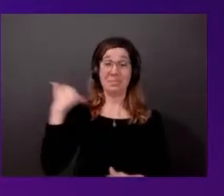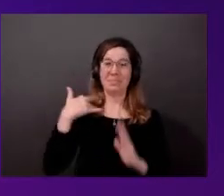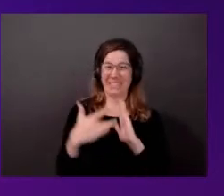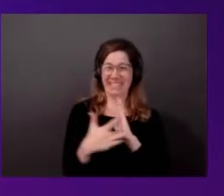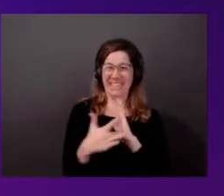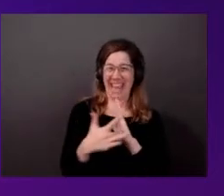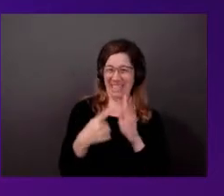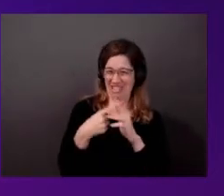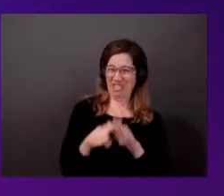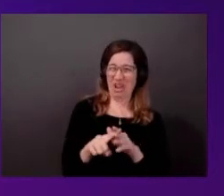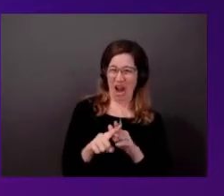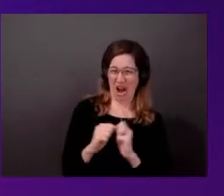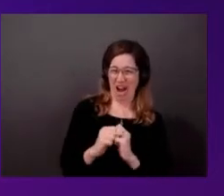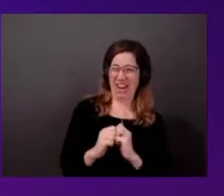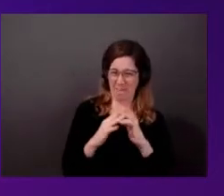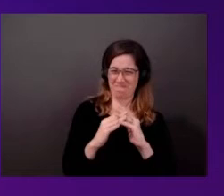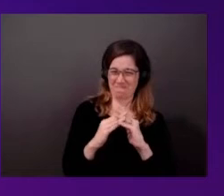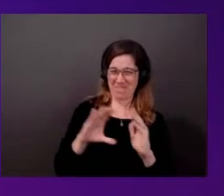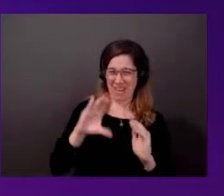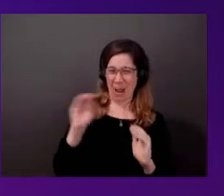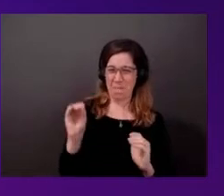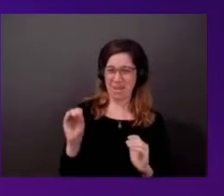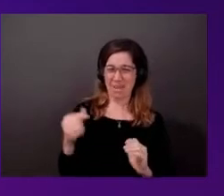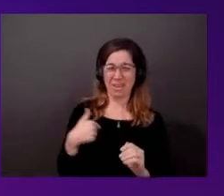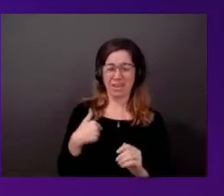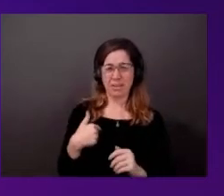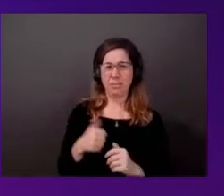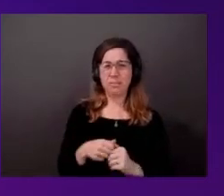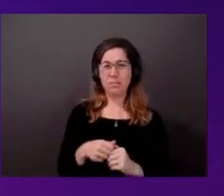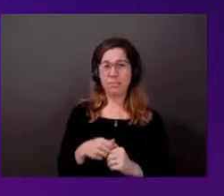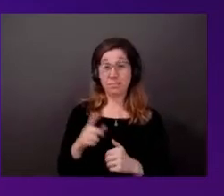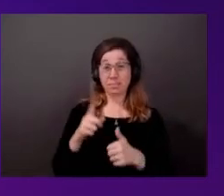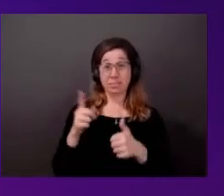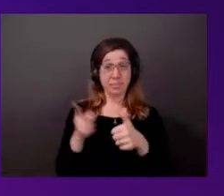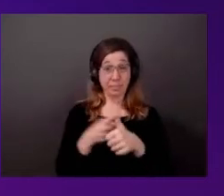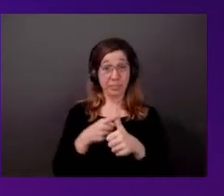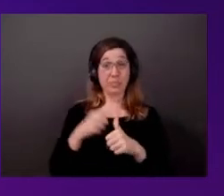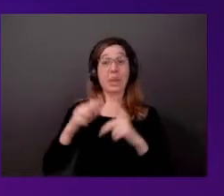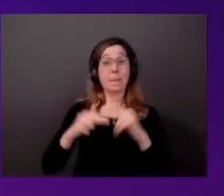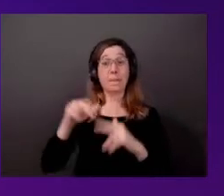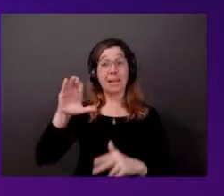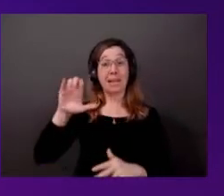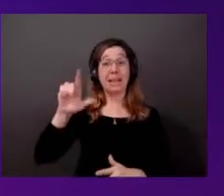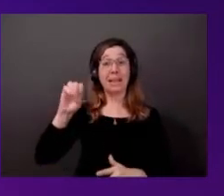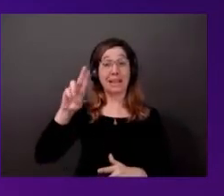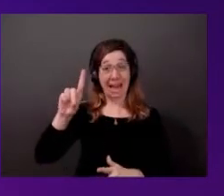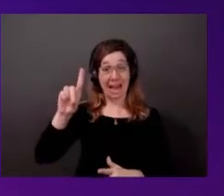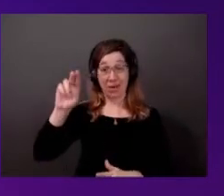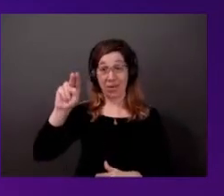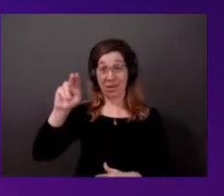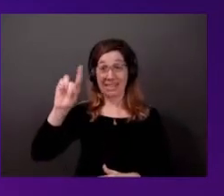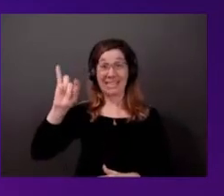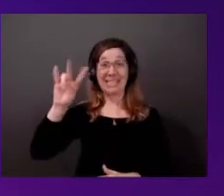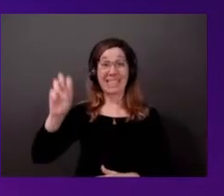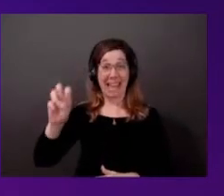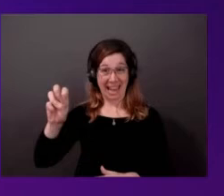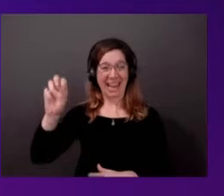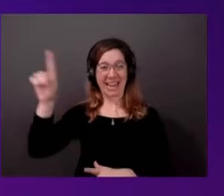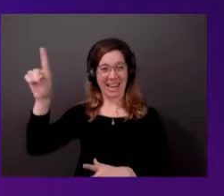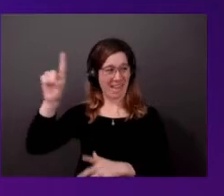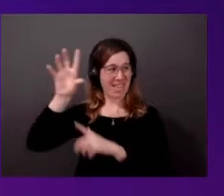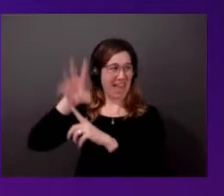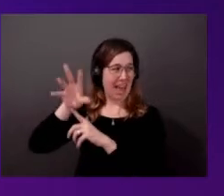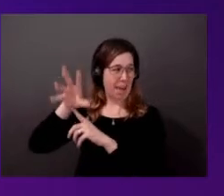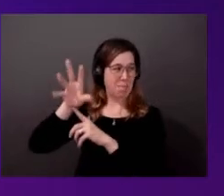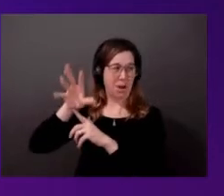UK, and we were the first to build cloud native IP cameras. So our relationship with AWS goes all the way